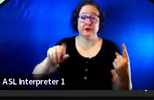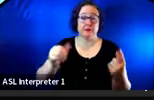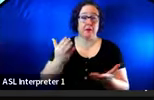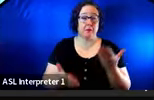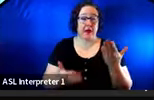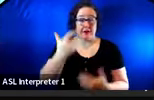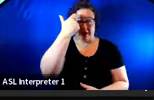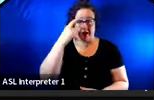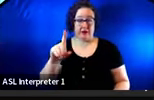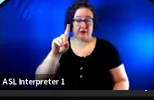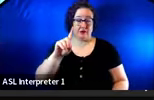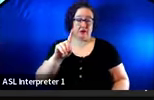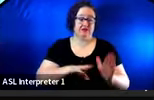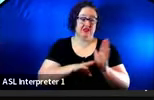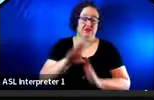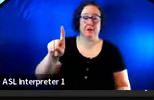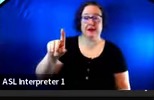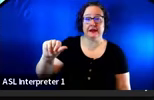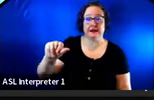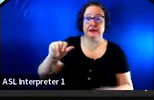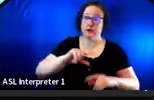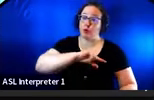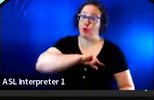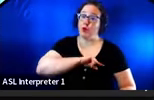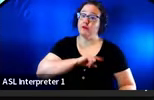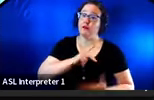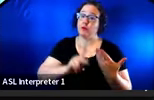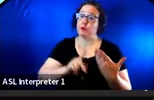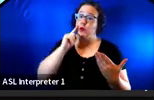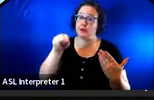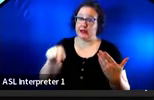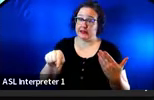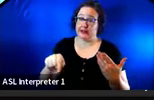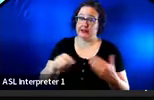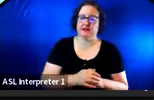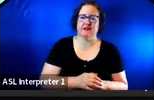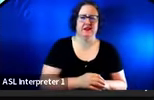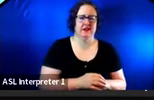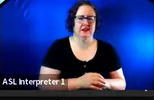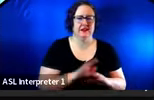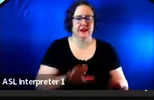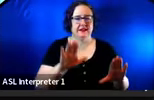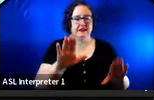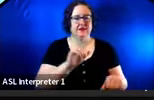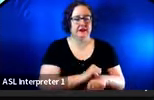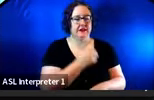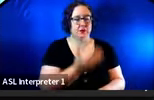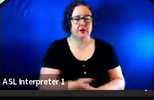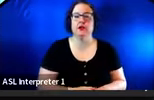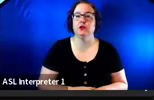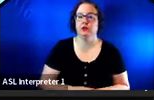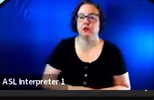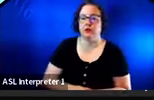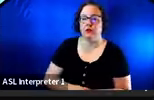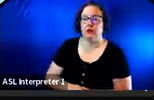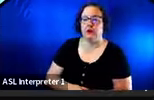have an intellectual and or developmental disability qualify for a program like this? This is fantastic work. Thank you.